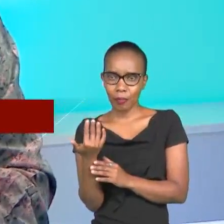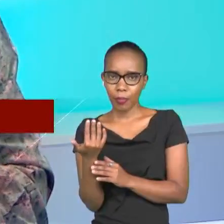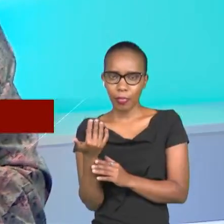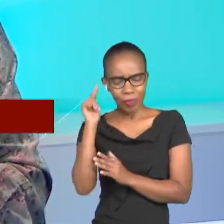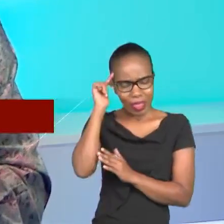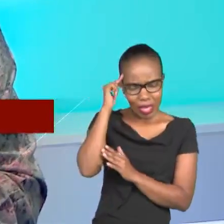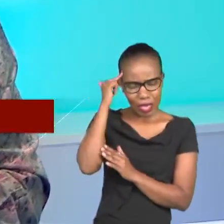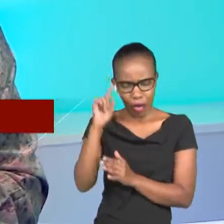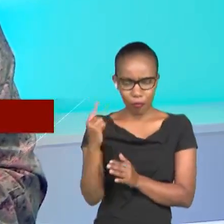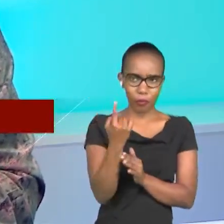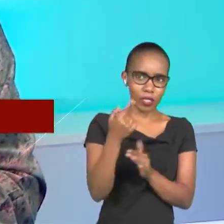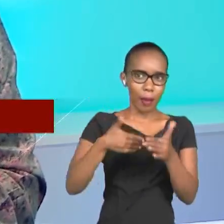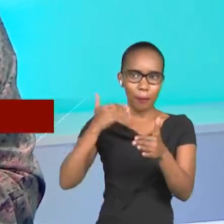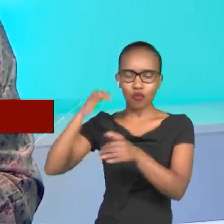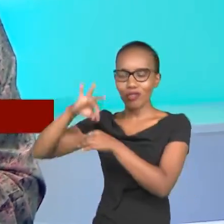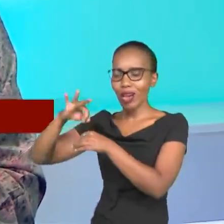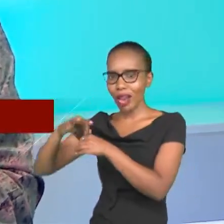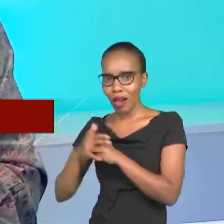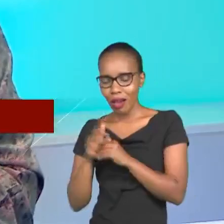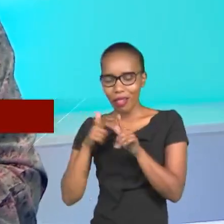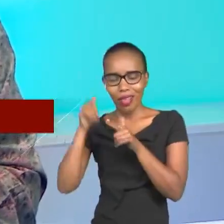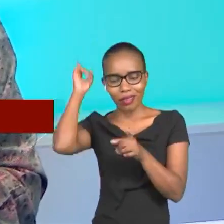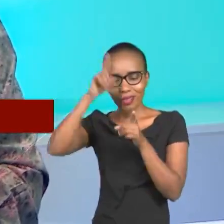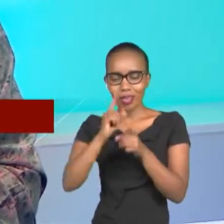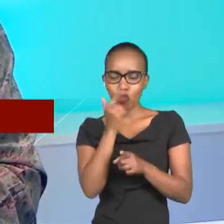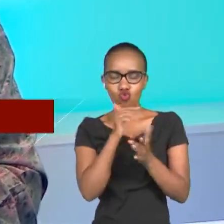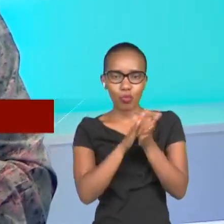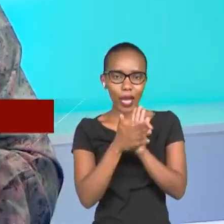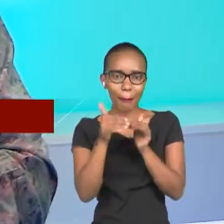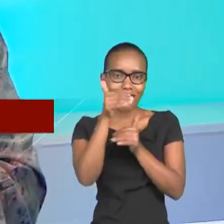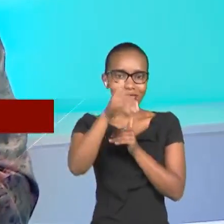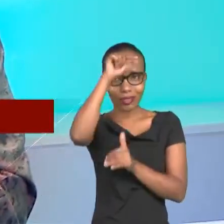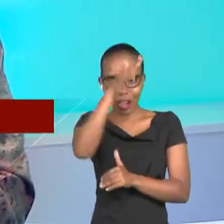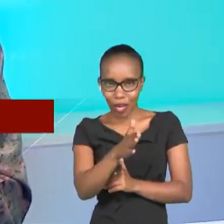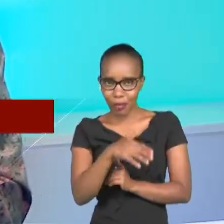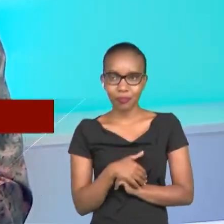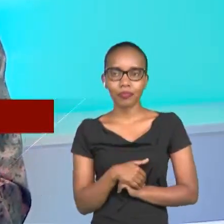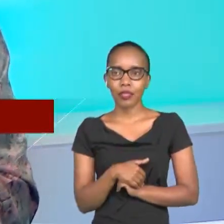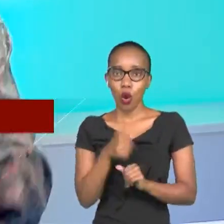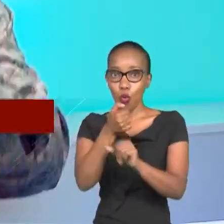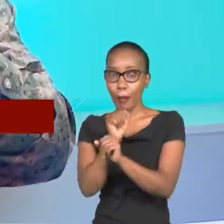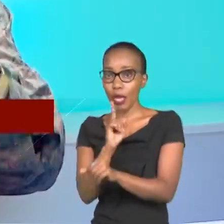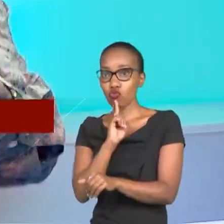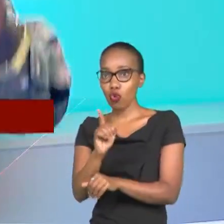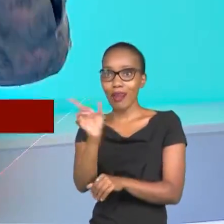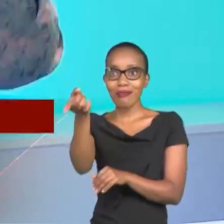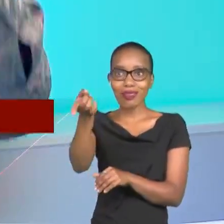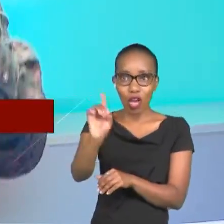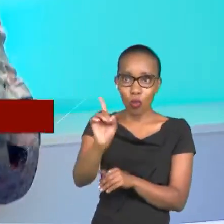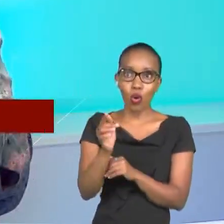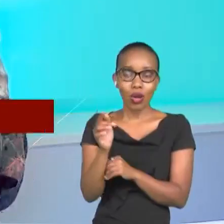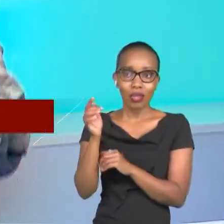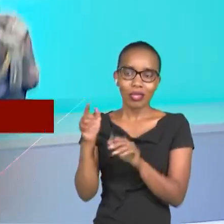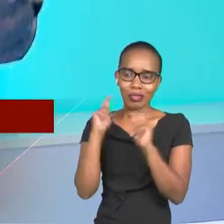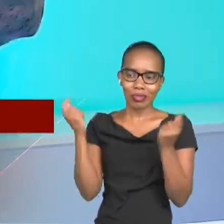twice before we cast our vote and deciding who is becoming our next governor. We have just made sure that Nairobi is not a